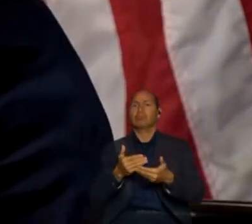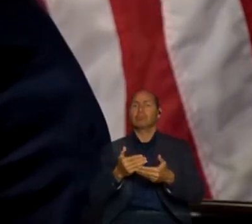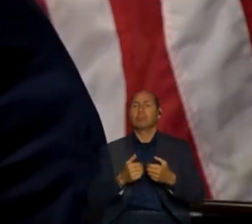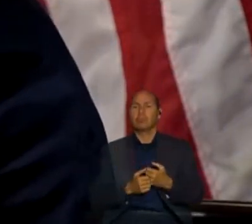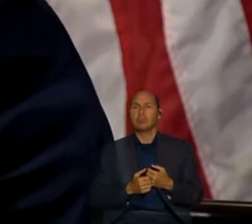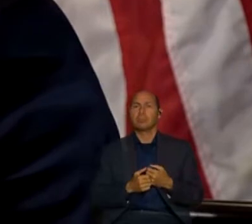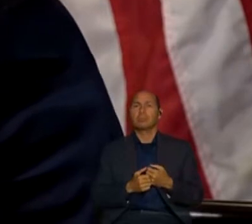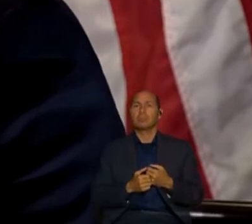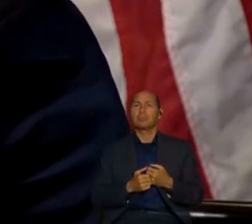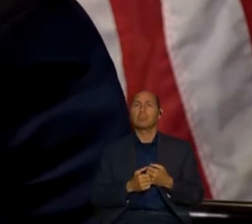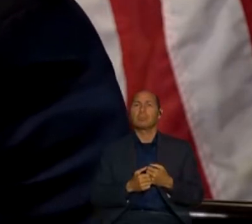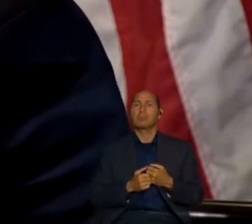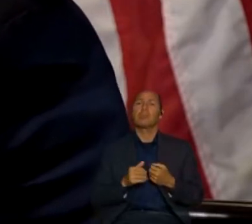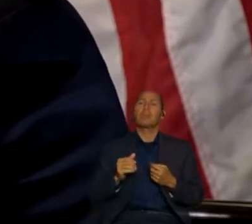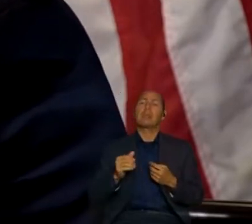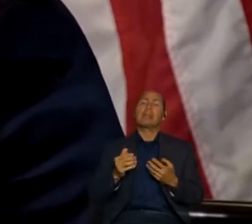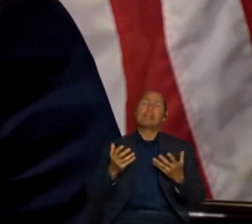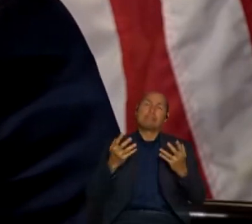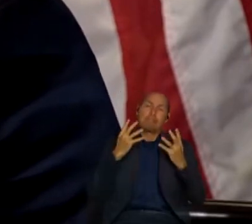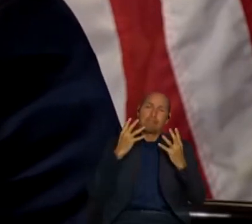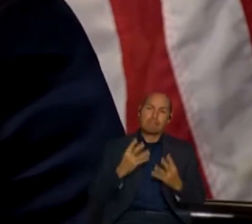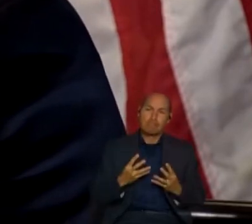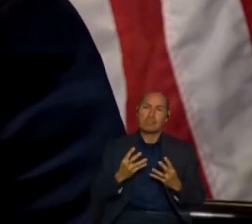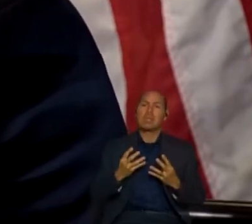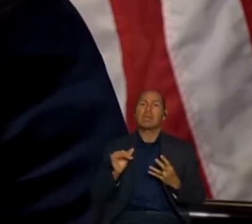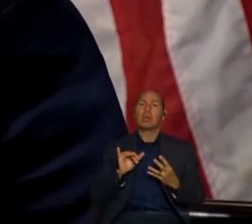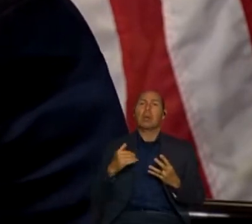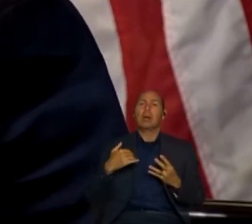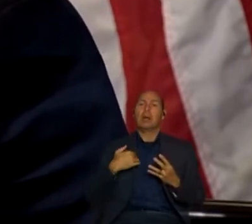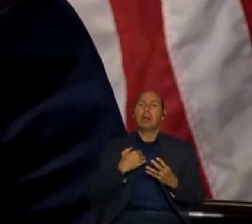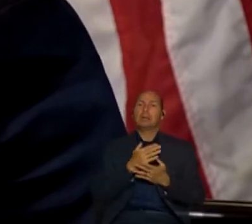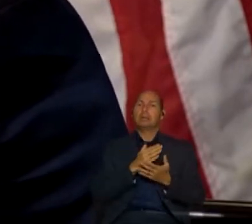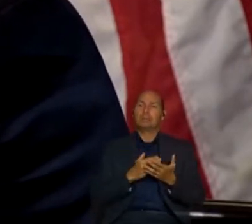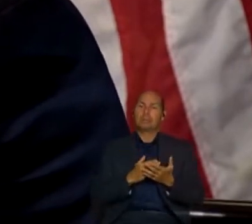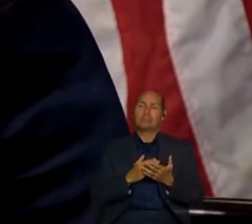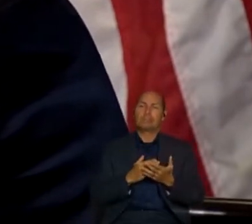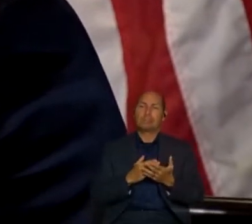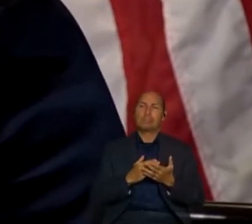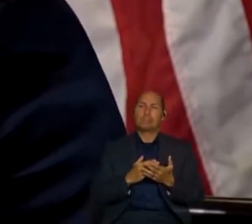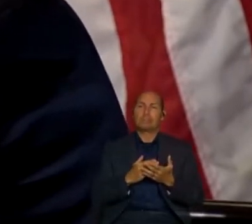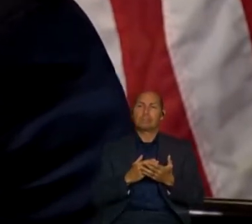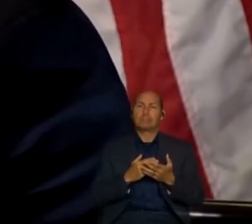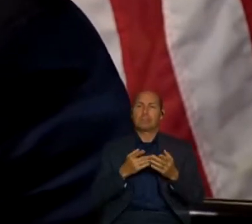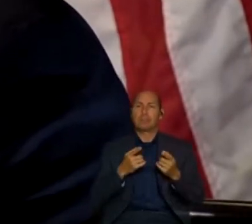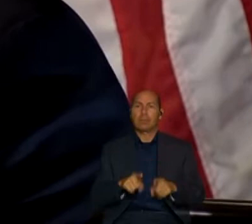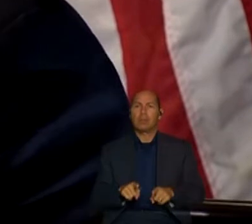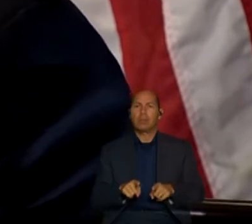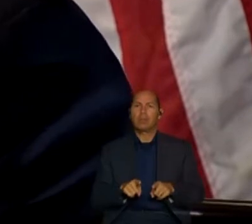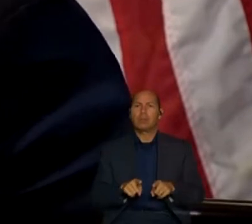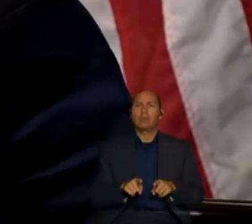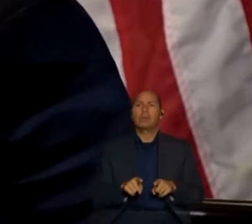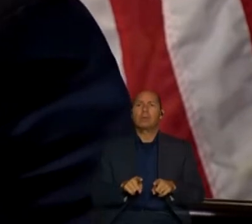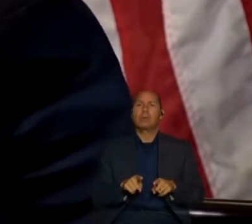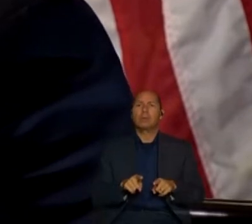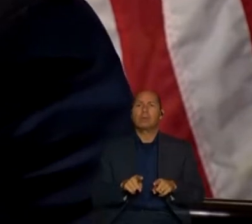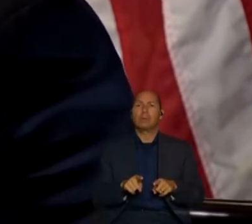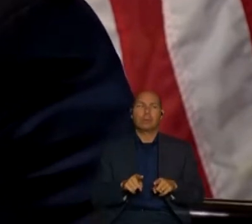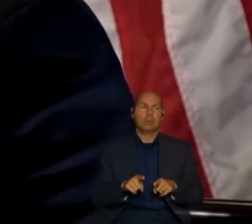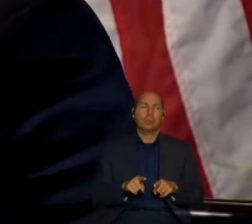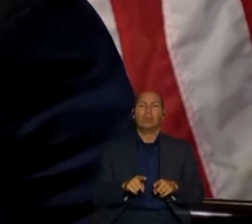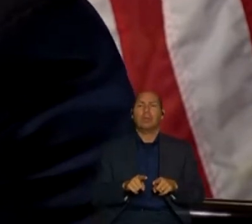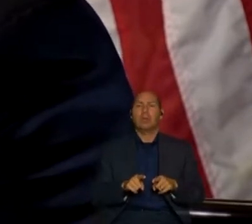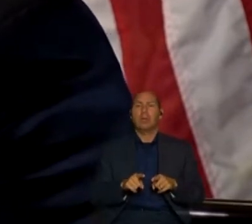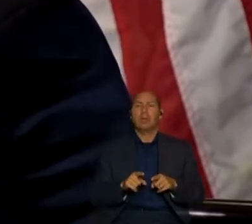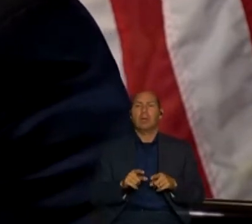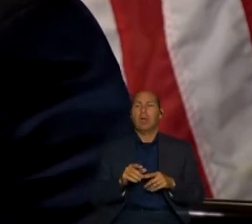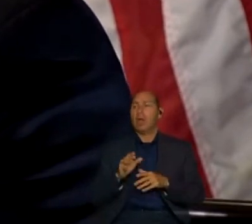there also have been some setbacks. Last month, the Oversight Board reached an impasse in mediations with bondholders